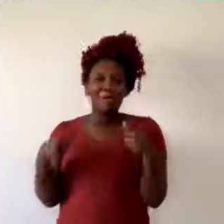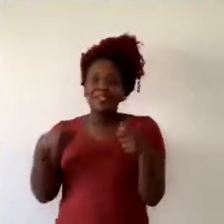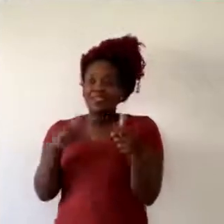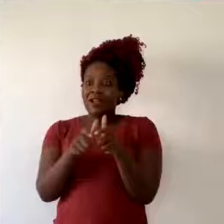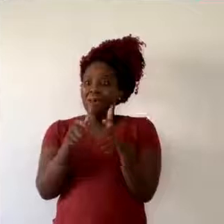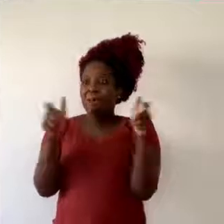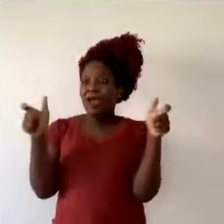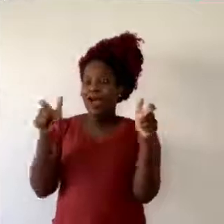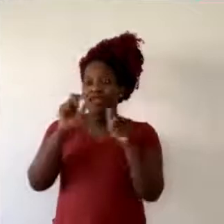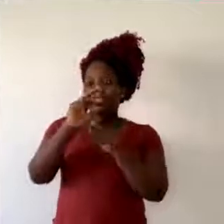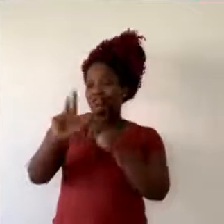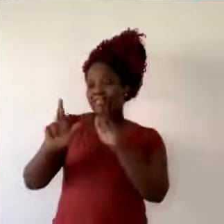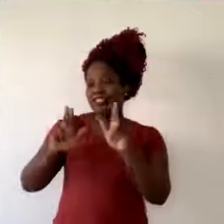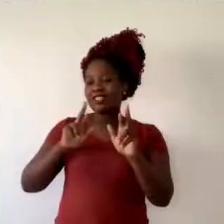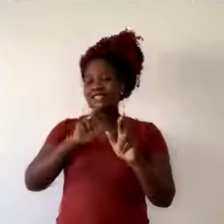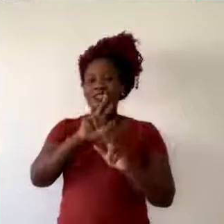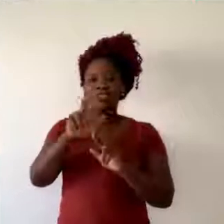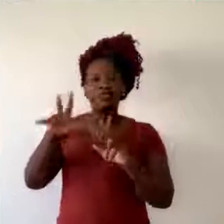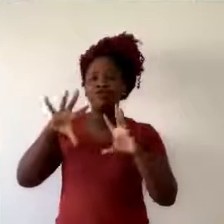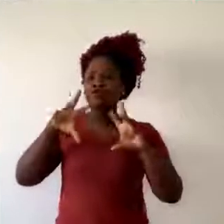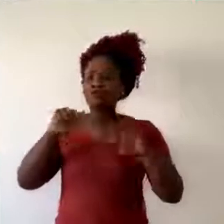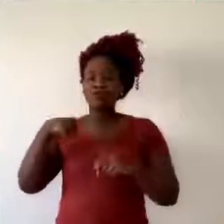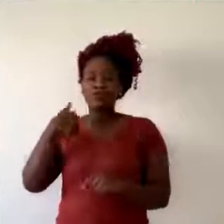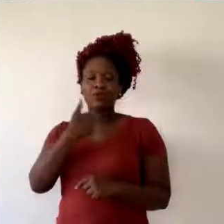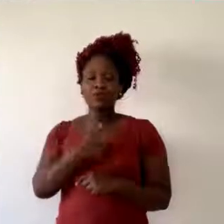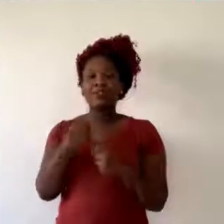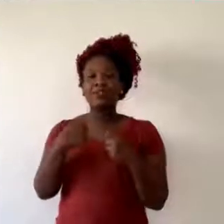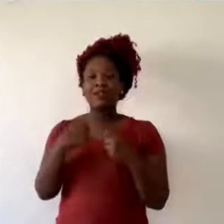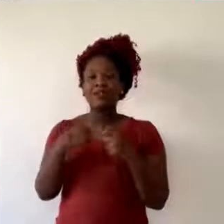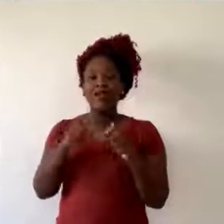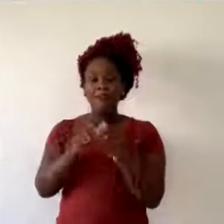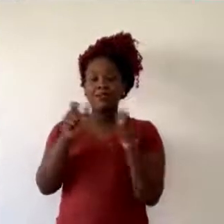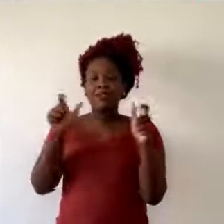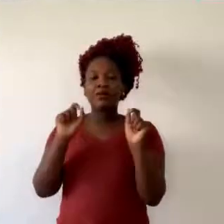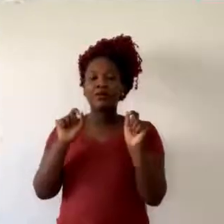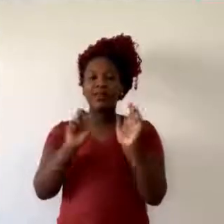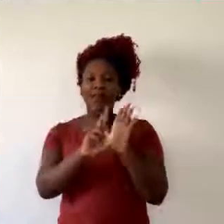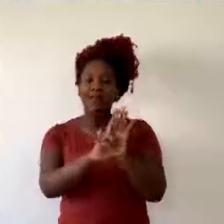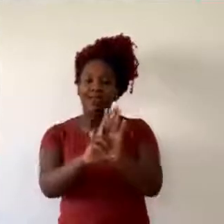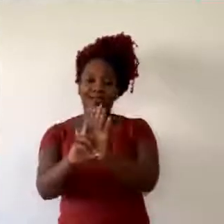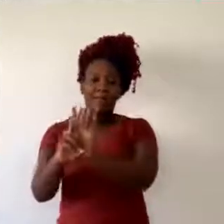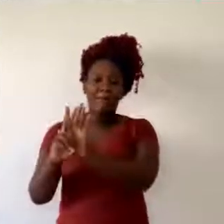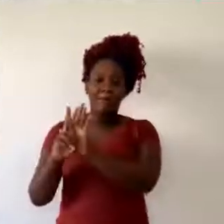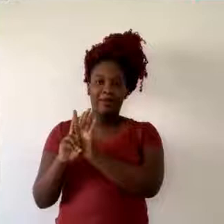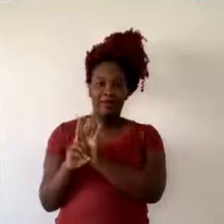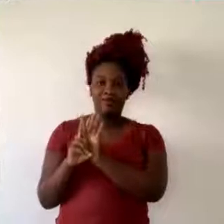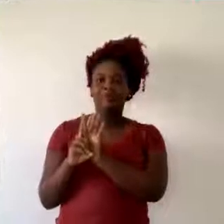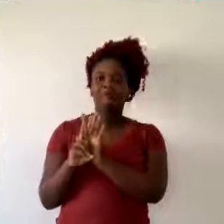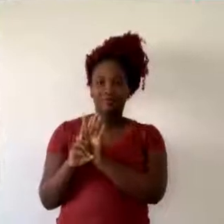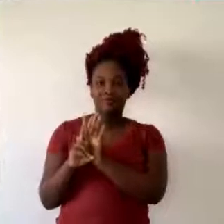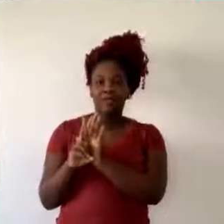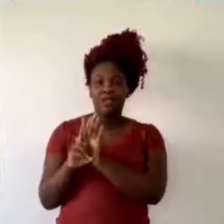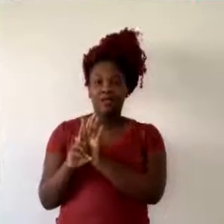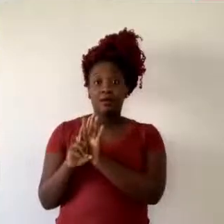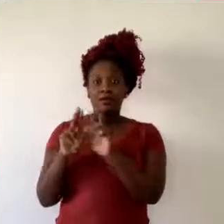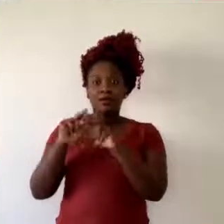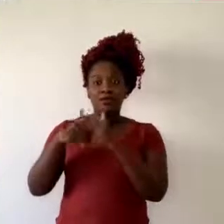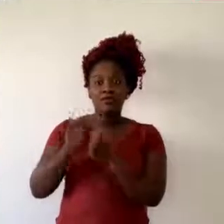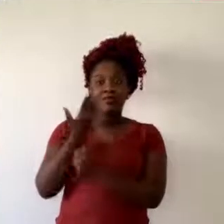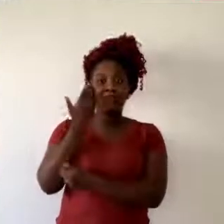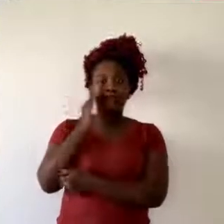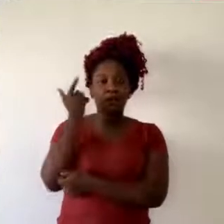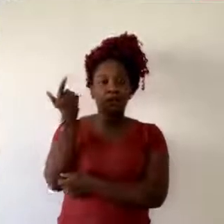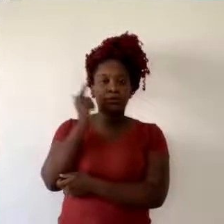me just talk about diversity. It's not like everybody. We are talking about representativeness. And in